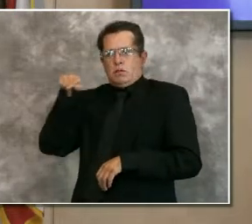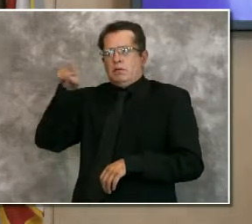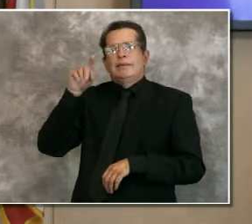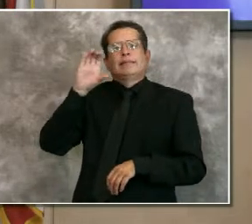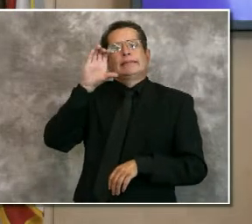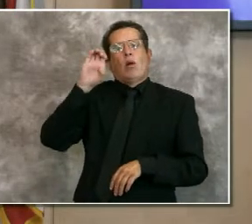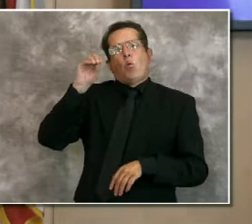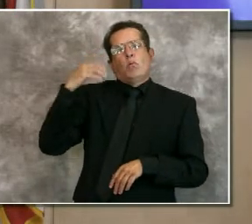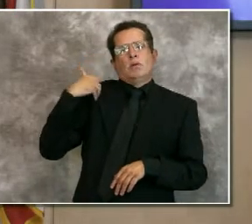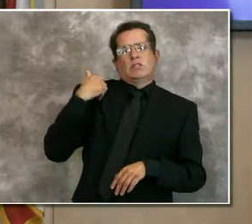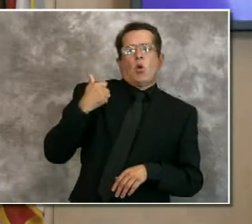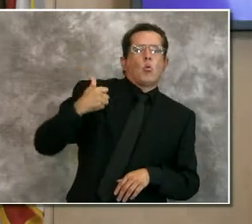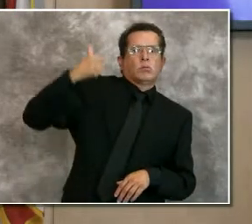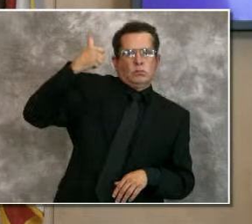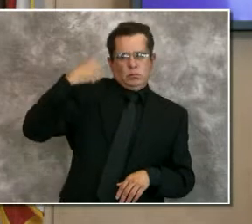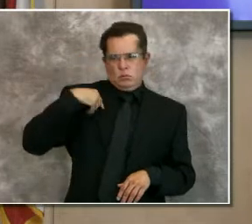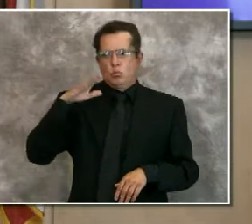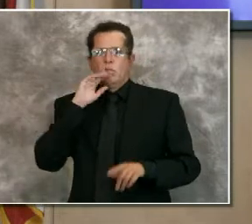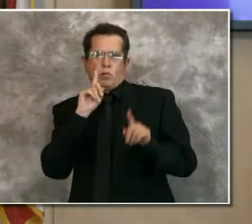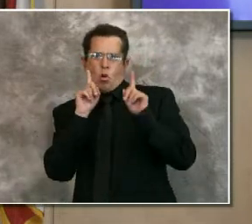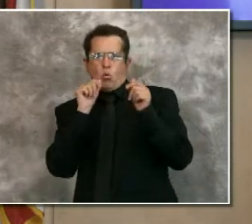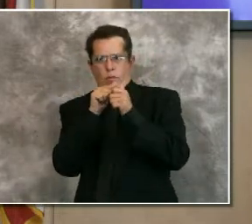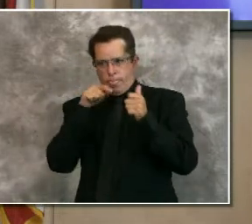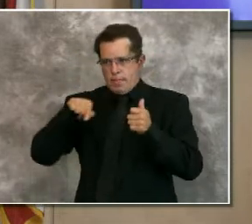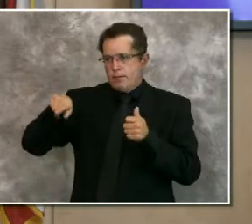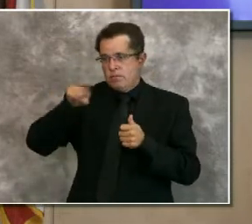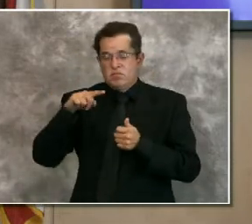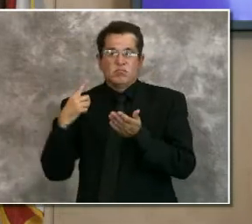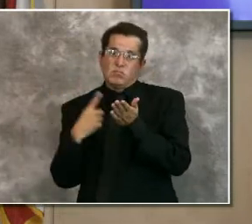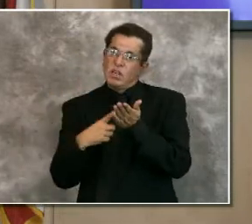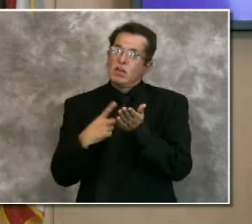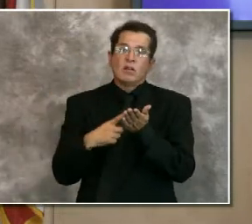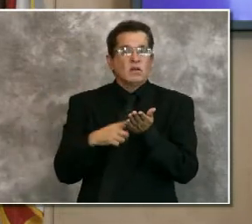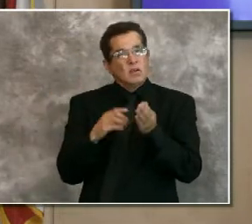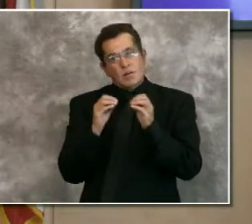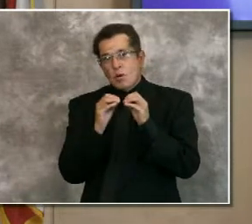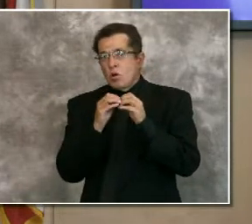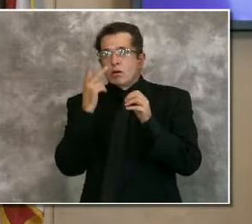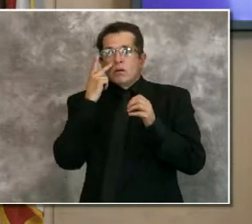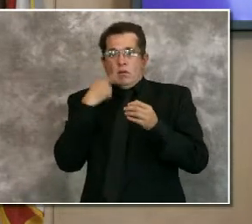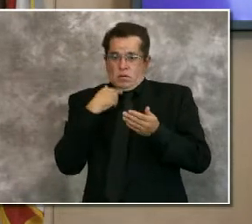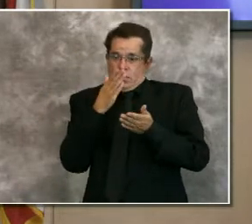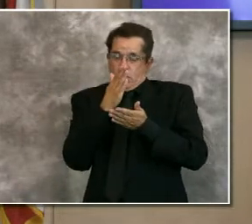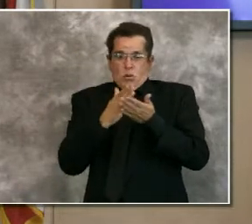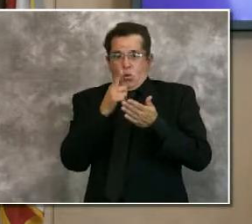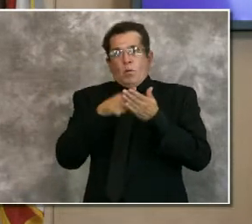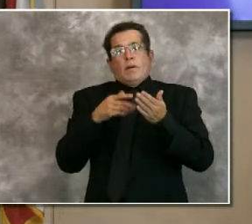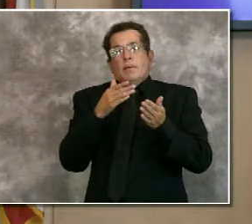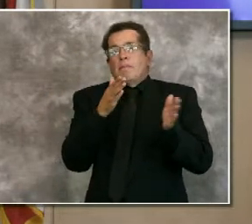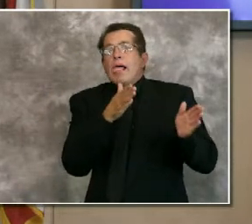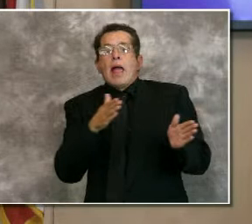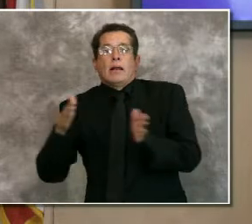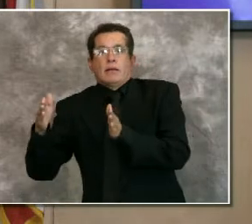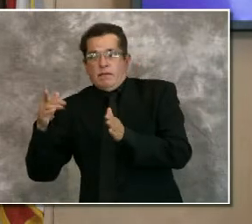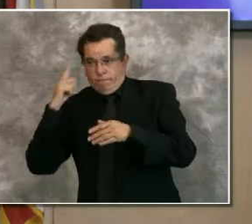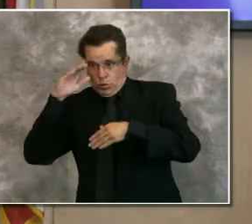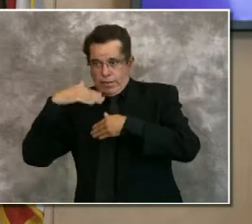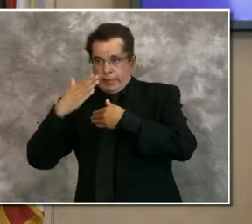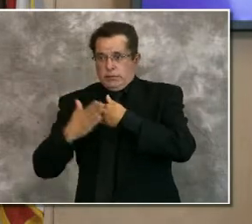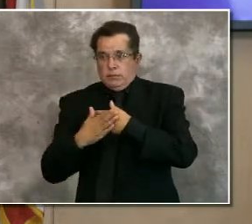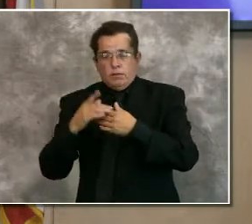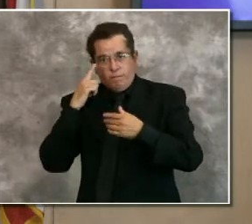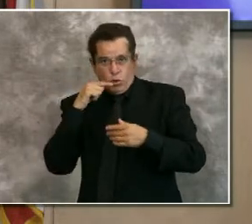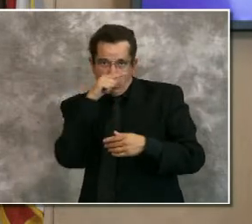to determine what we can do to best manage the potential workload into the future for